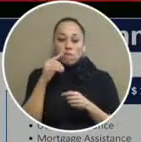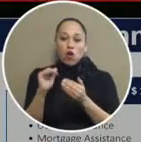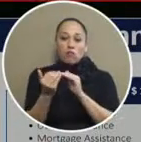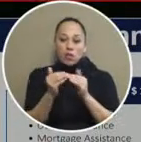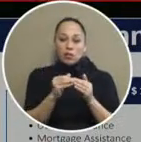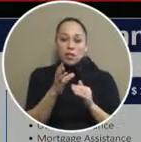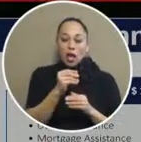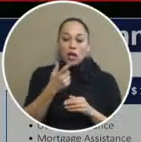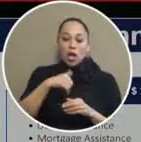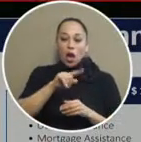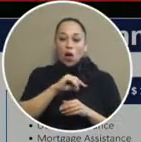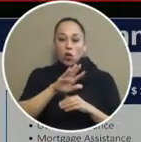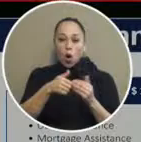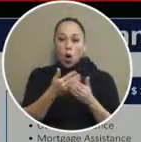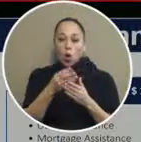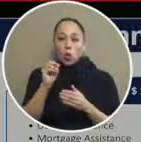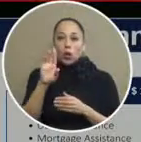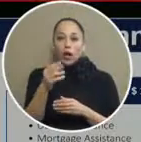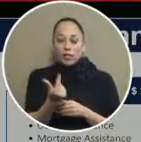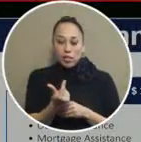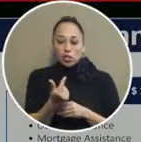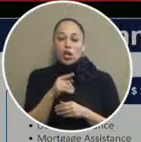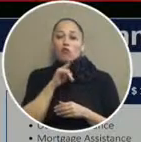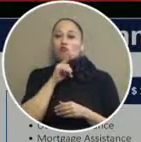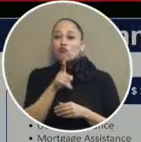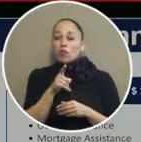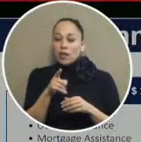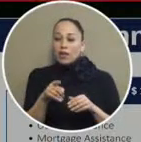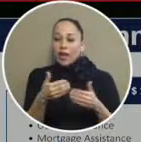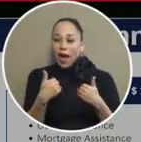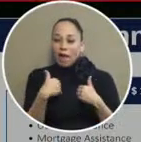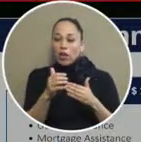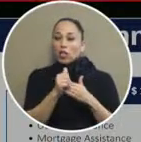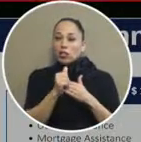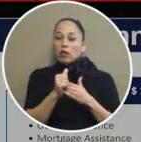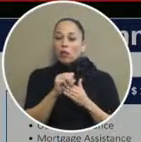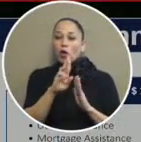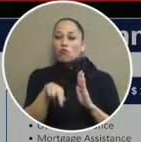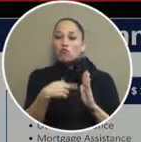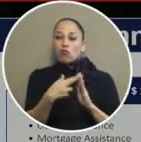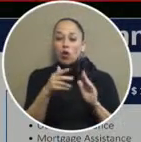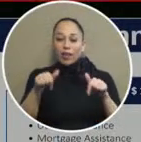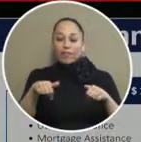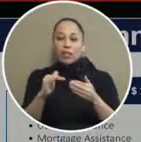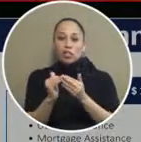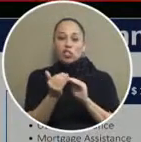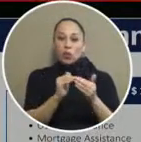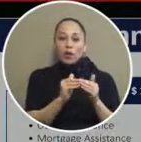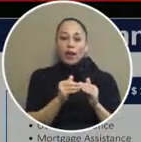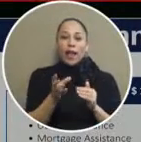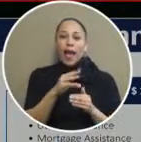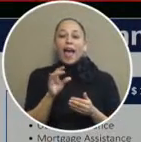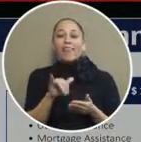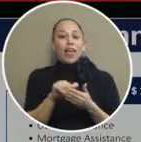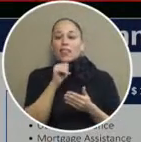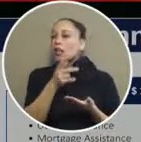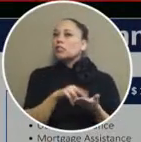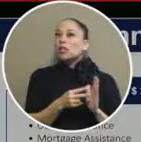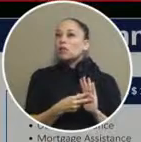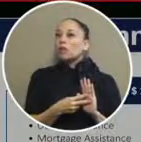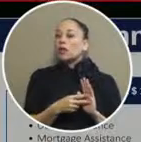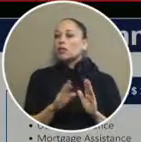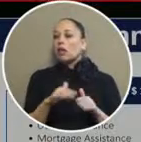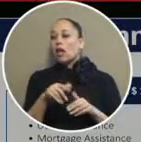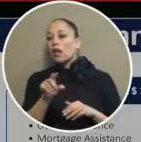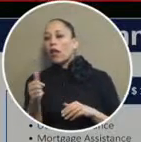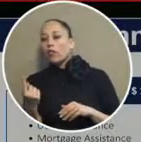and our entire organization has really taken a leadership role in this community. And that doesn't mean dictating to